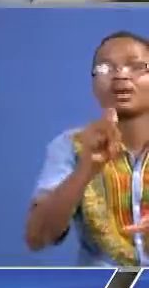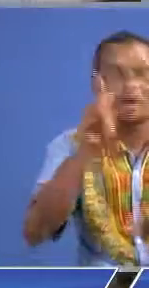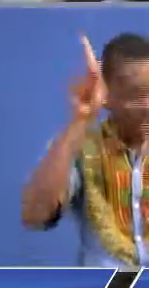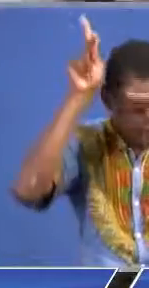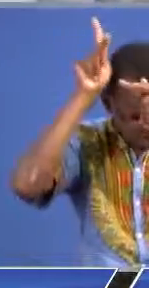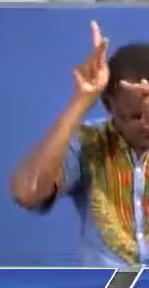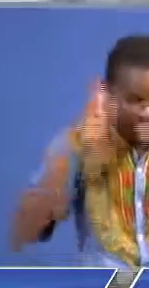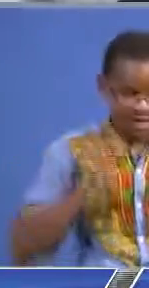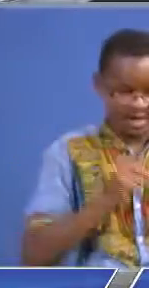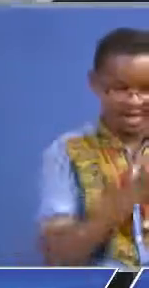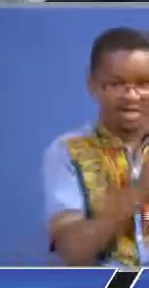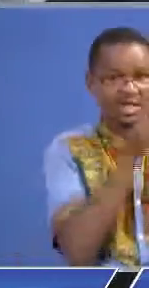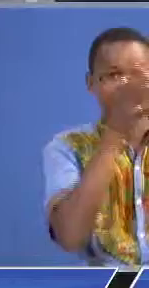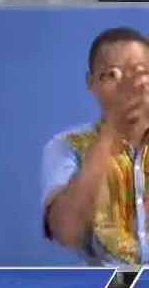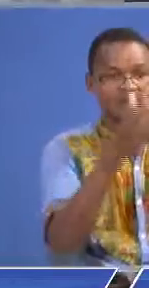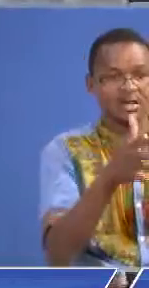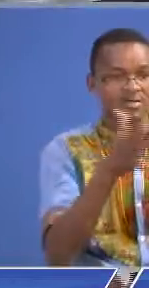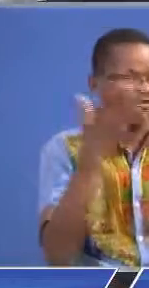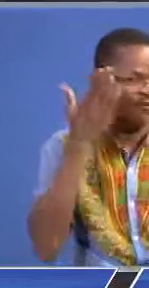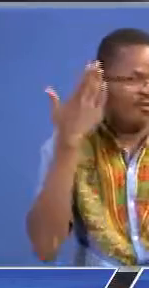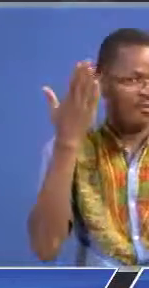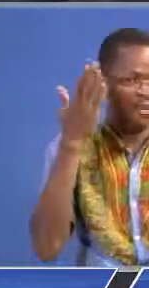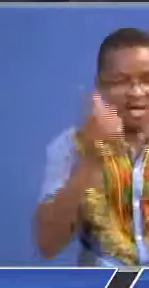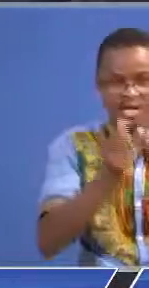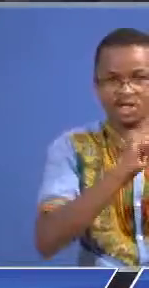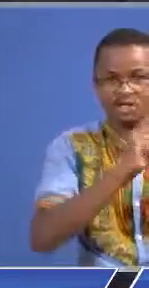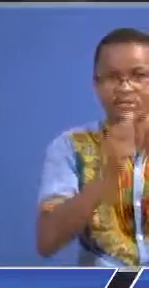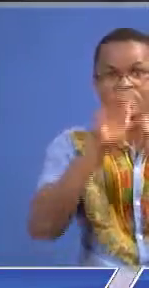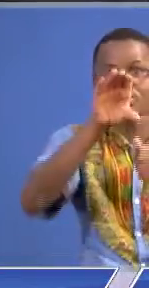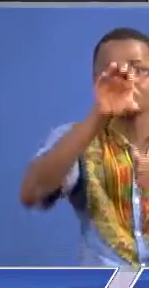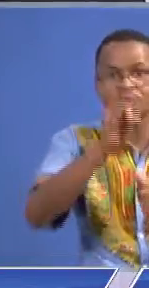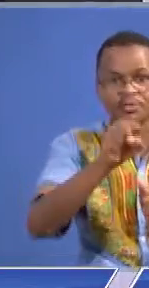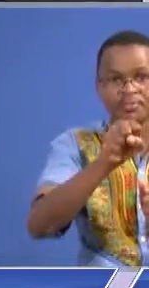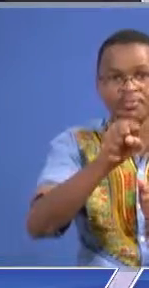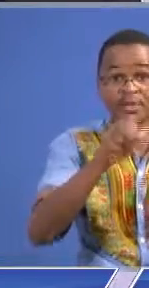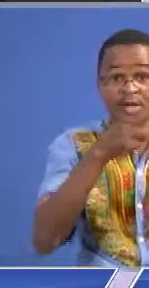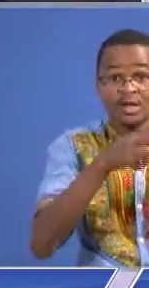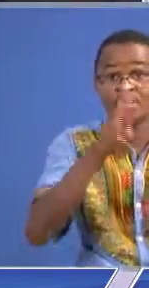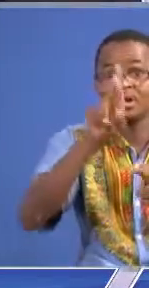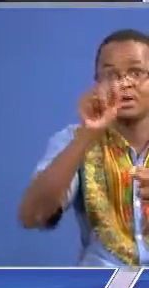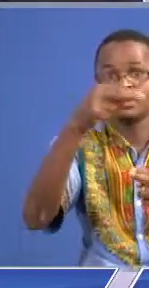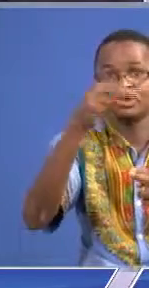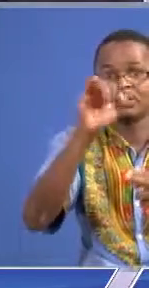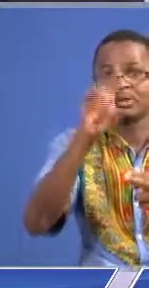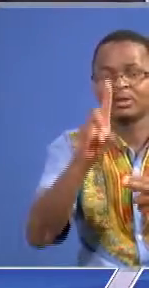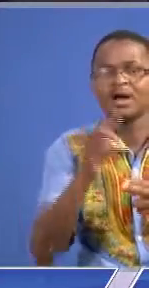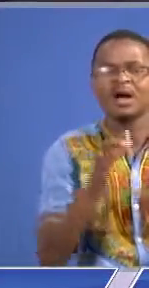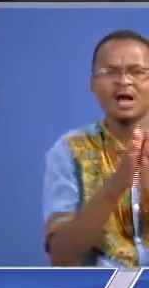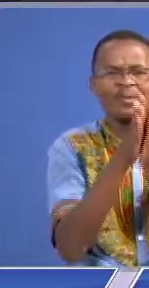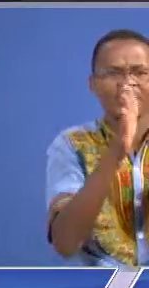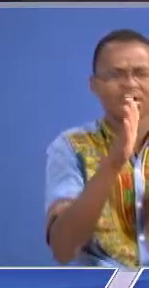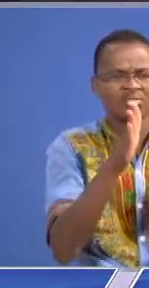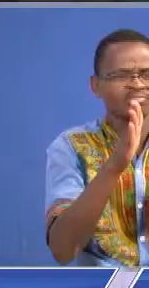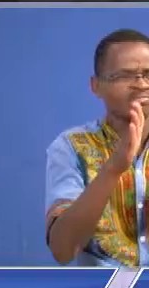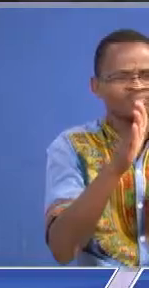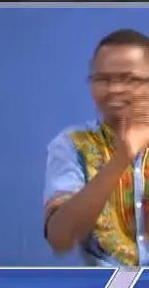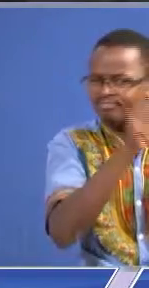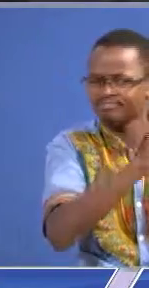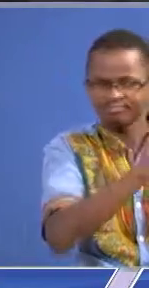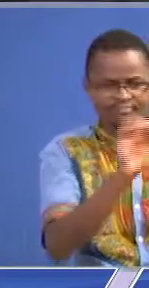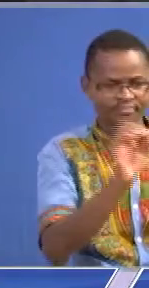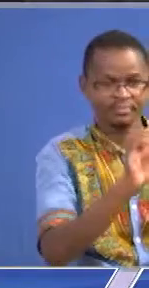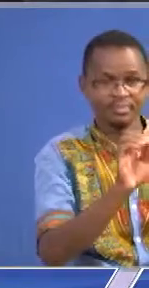Kakamega Senator Cleophas Malala and former Sports Cabinet Secretary Rashid Echesa have openly disagreed with the